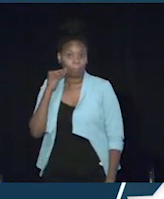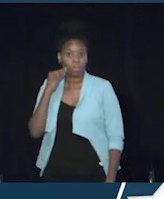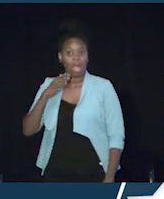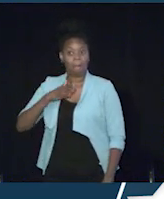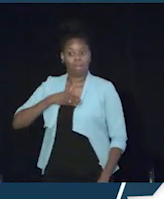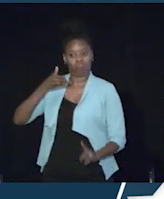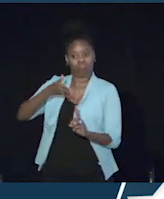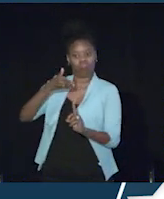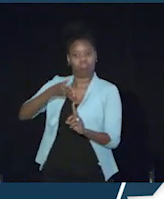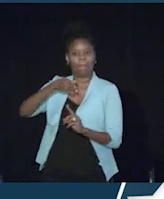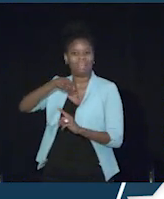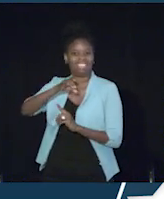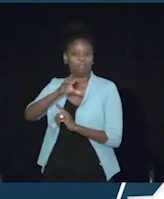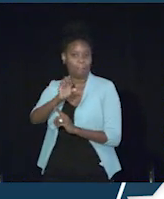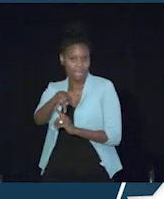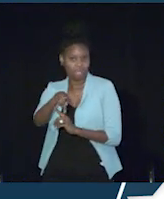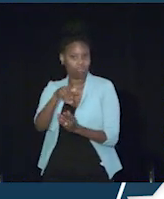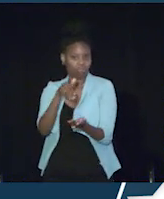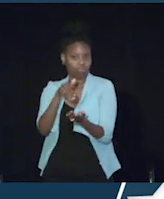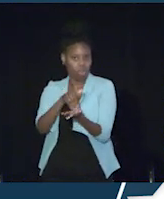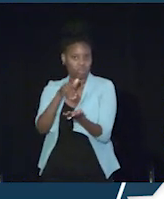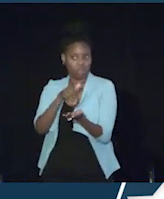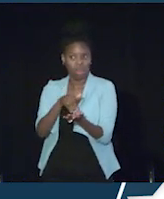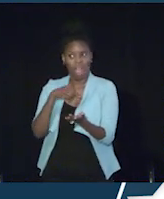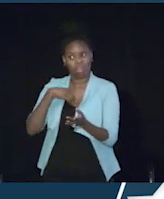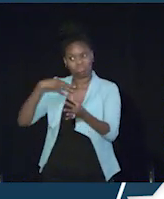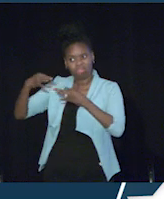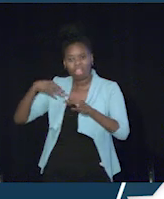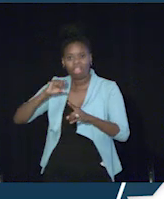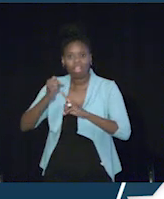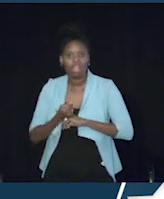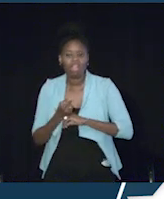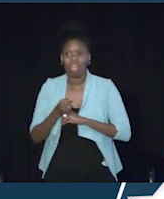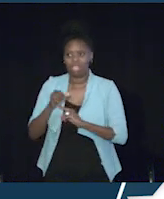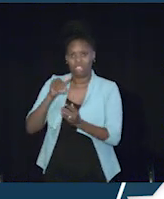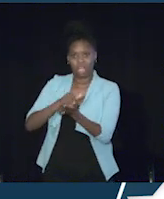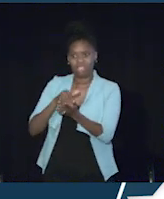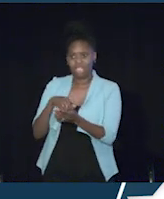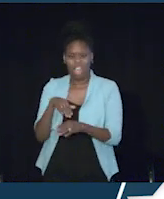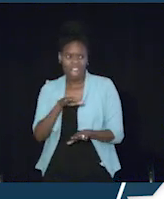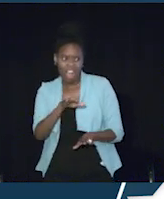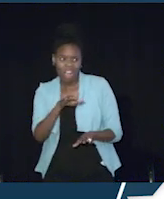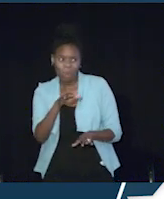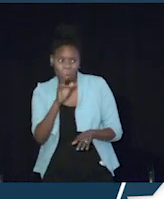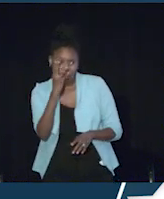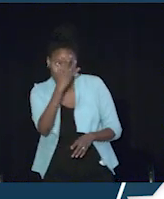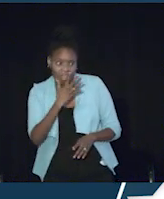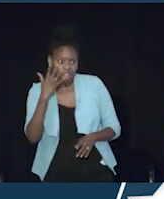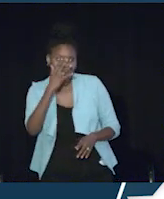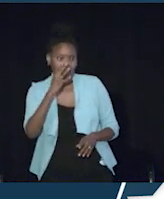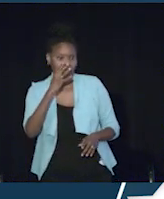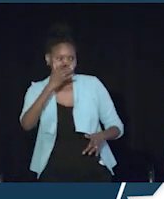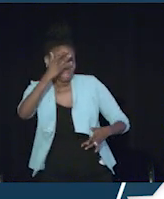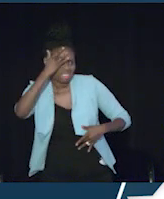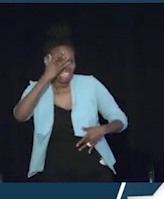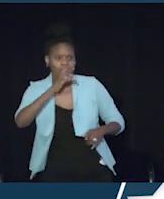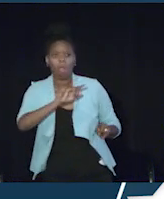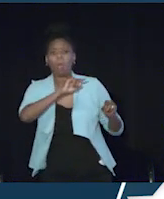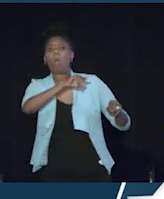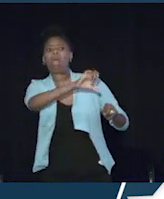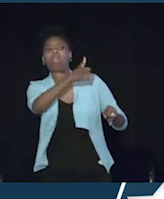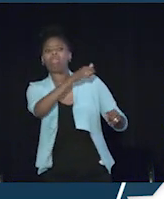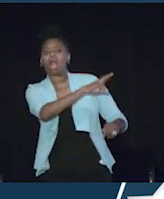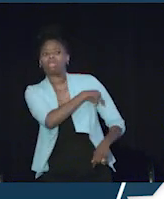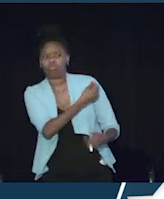PCP, and my PCP is like, well, you look really ill. I think you need to go to a different hospital. And I was like, okay,